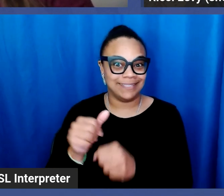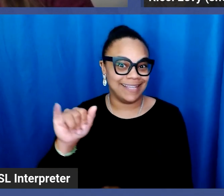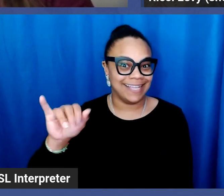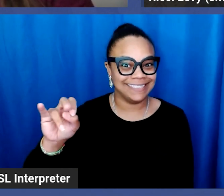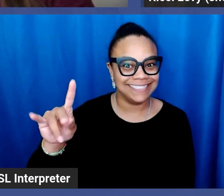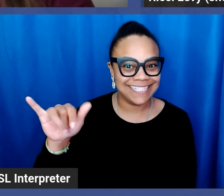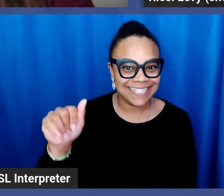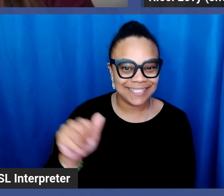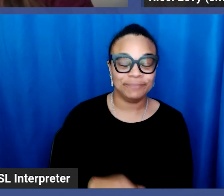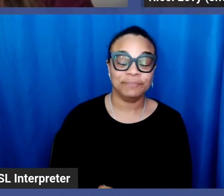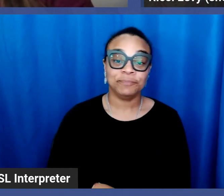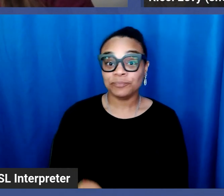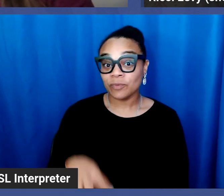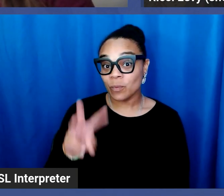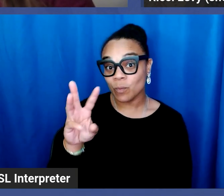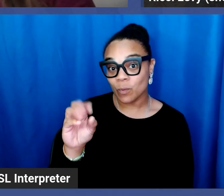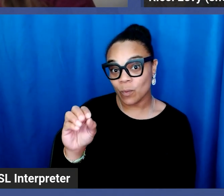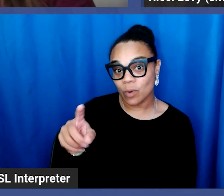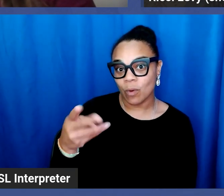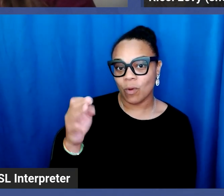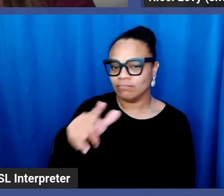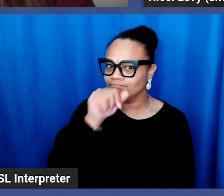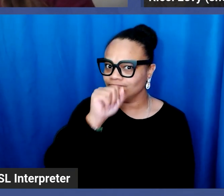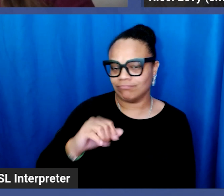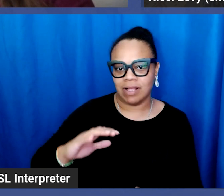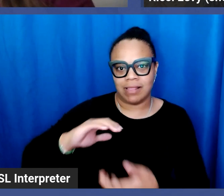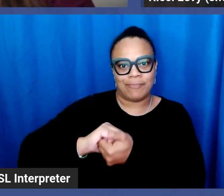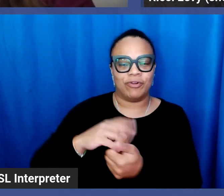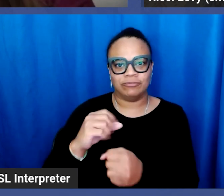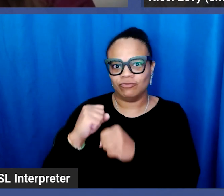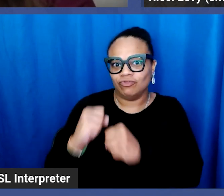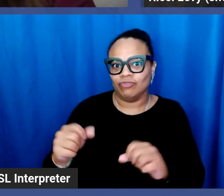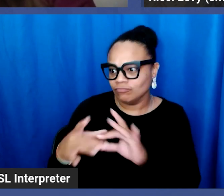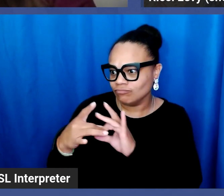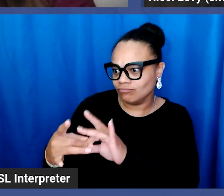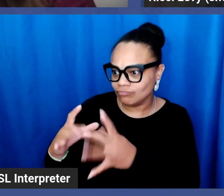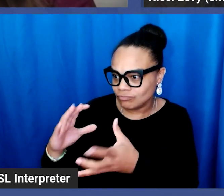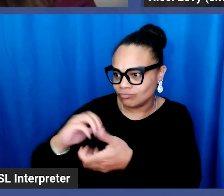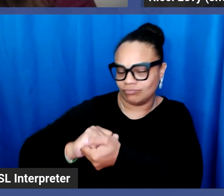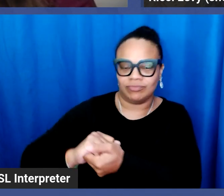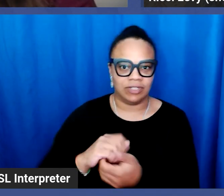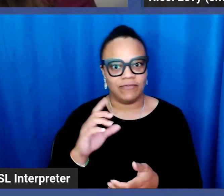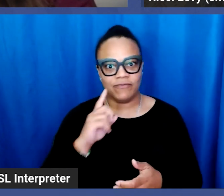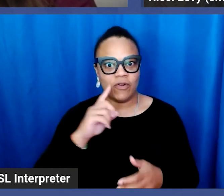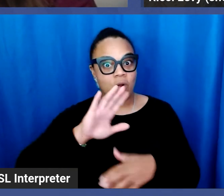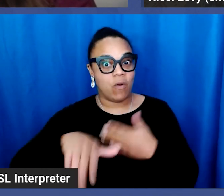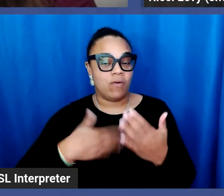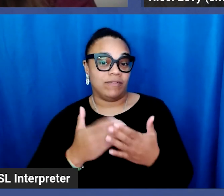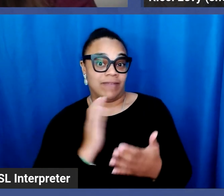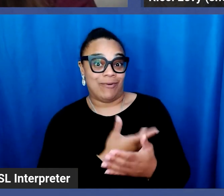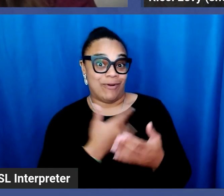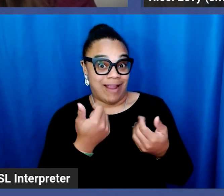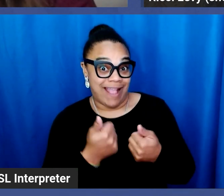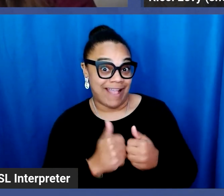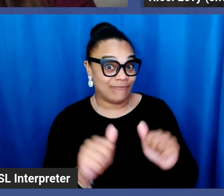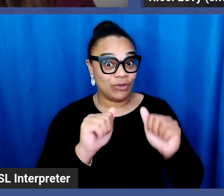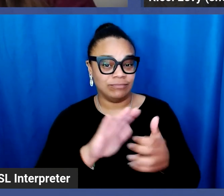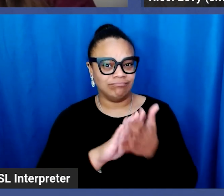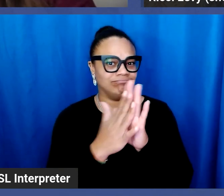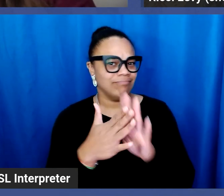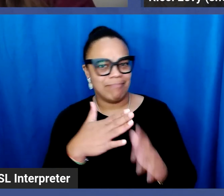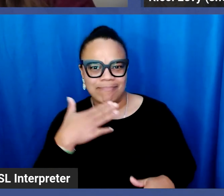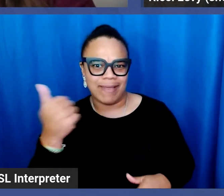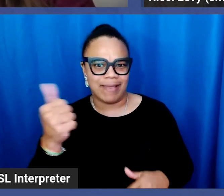Woodhull is all about collaboration and strong alliances that make all the efforts even better and more